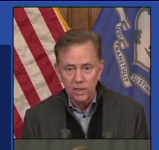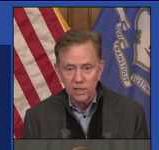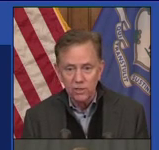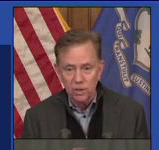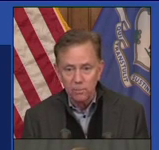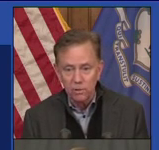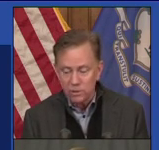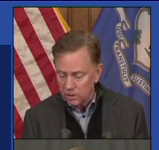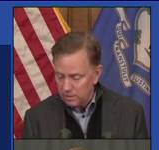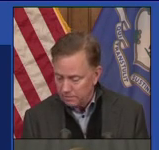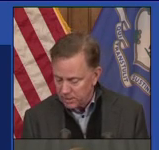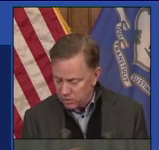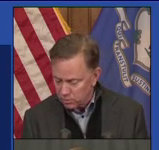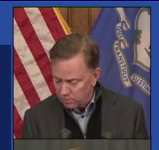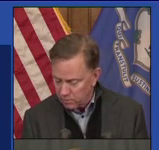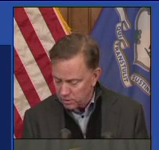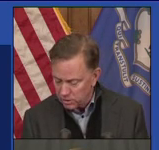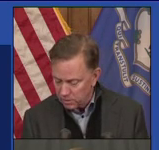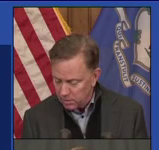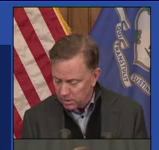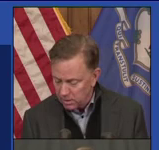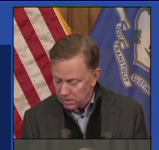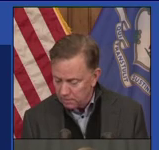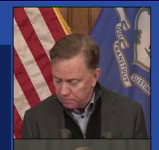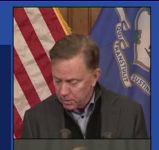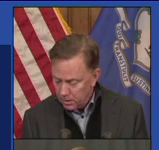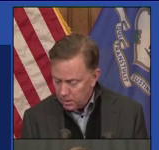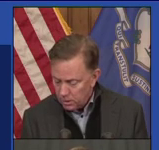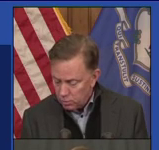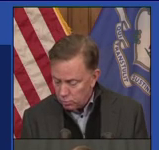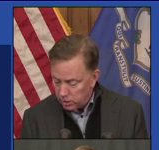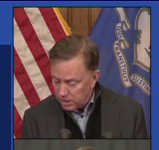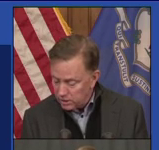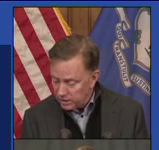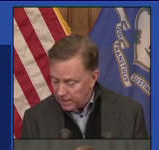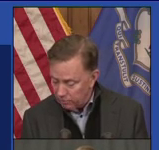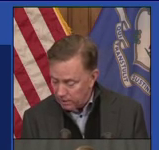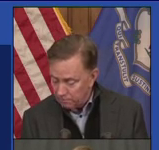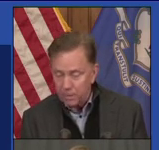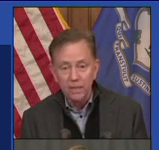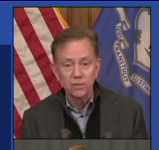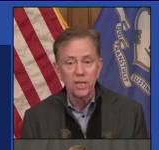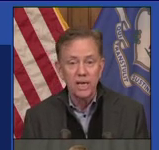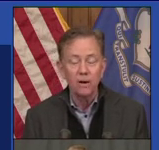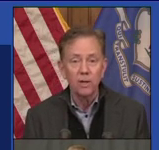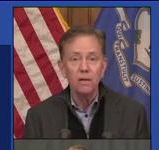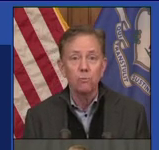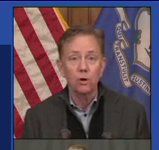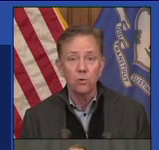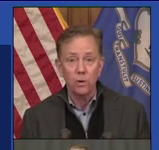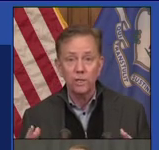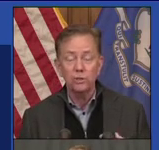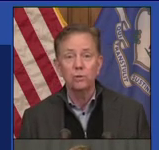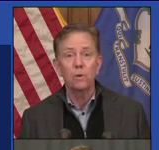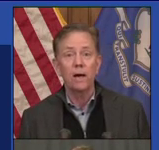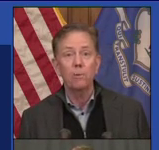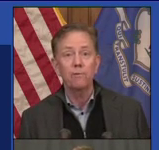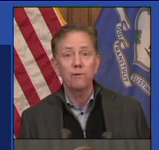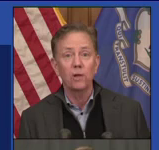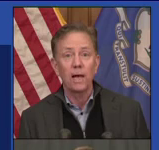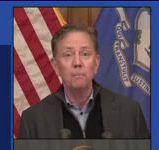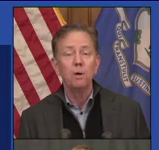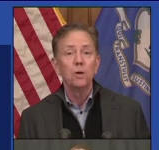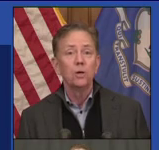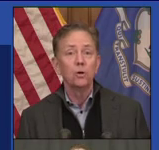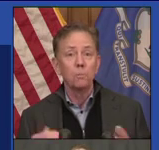you look at these numbers, it's sort of interesting to me that New London County is the county where, according to How We